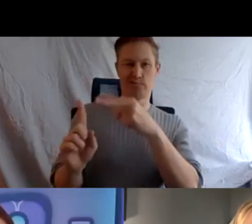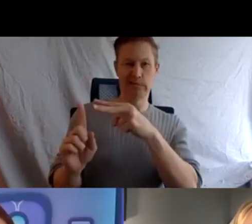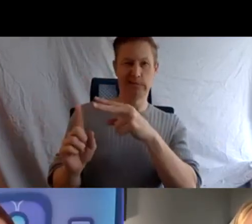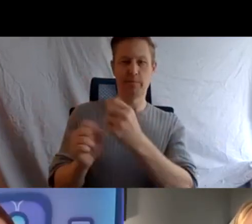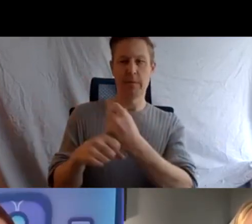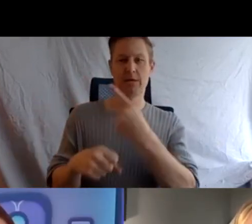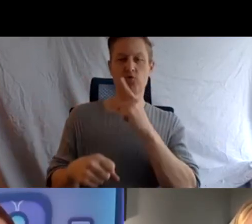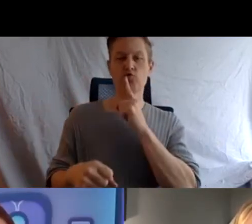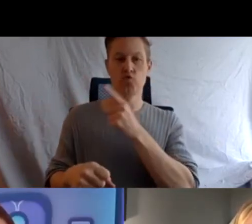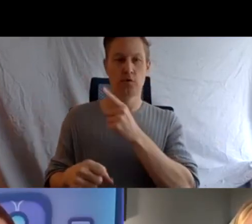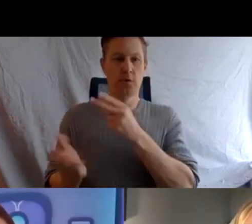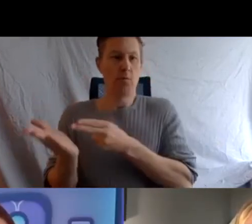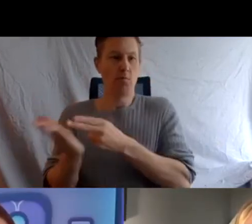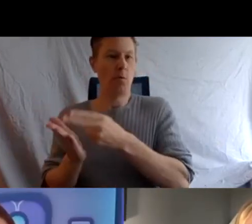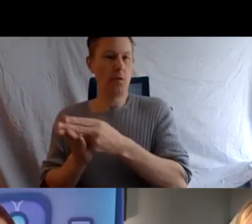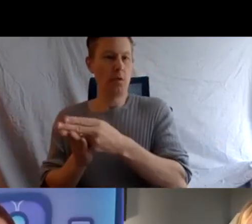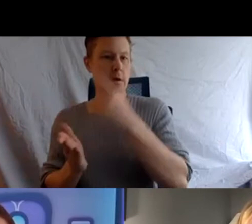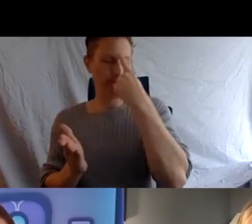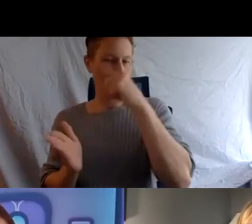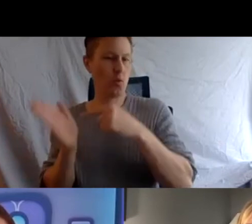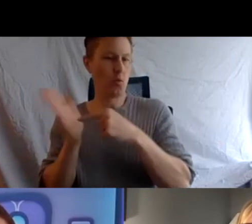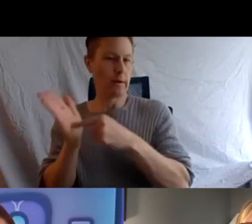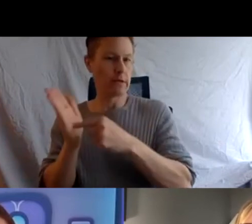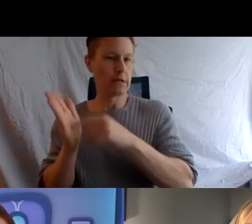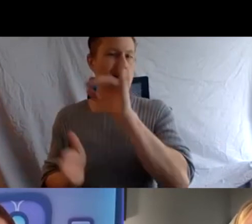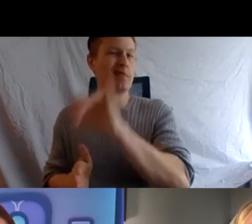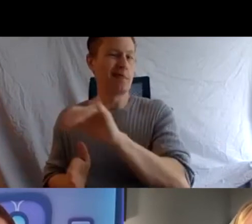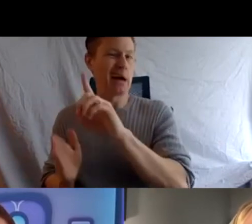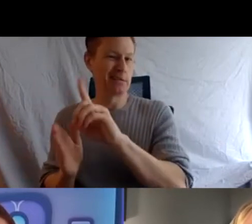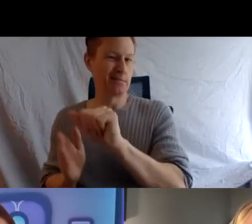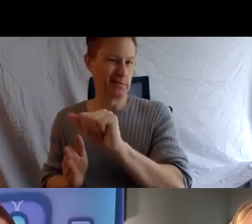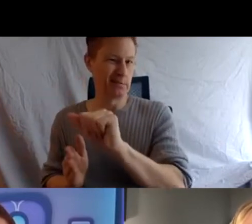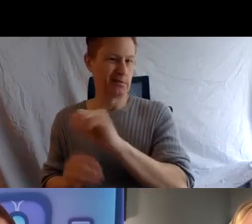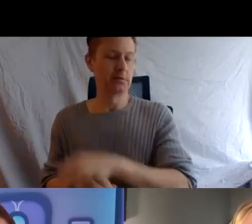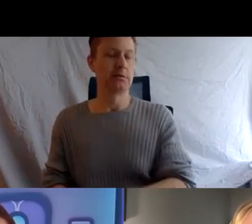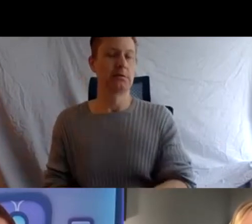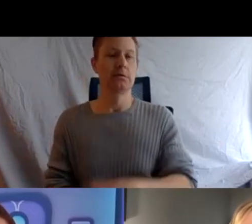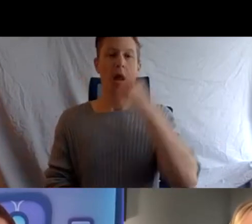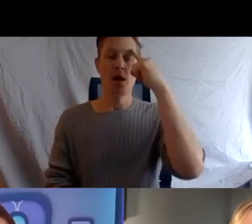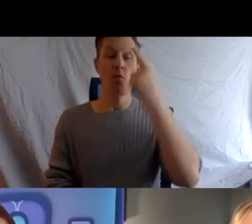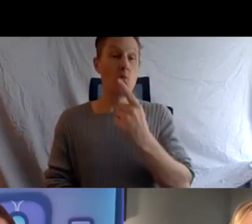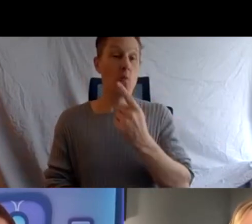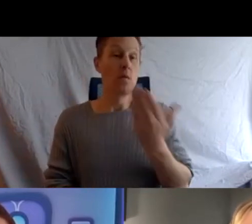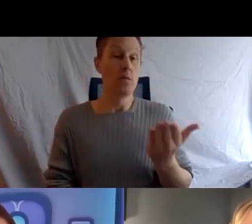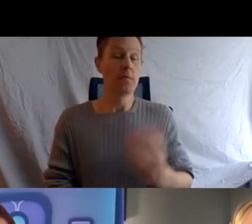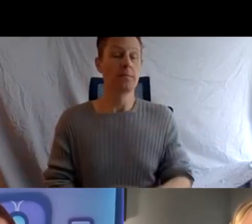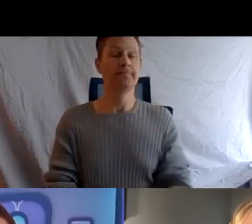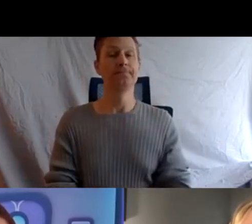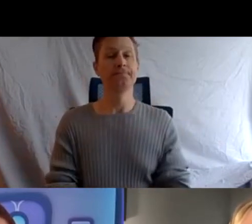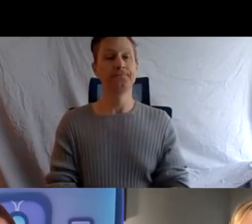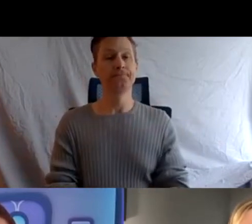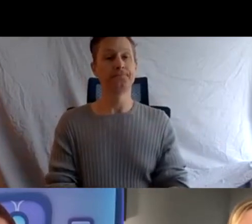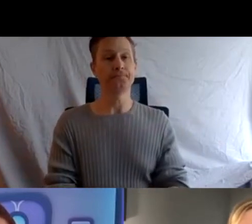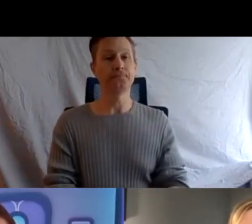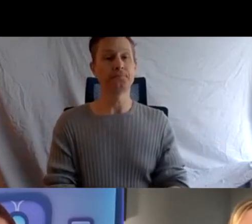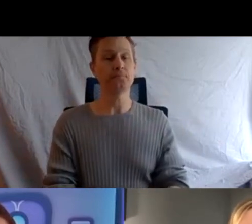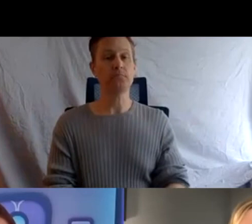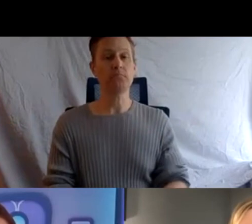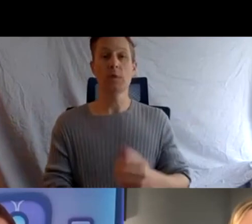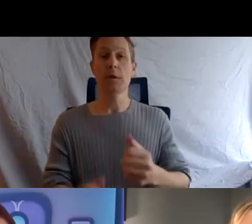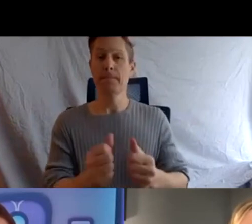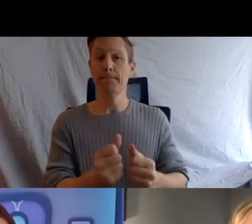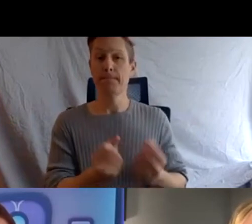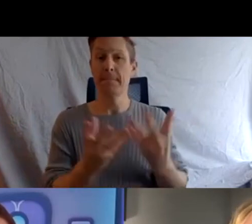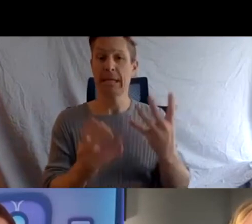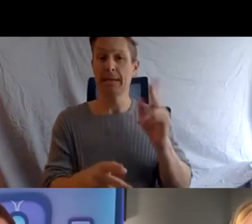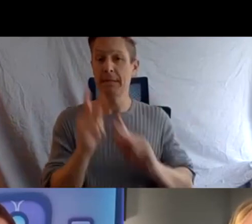being authentic representing that particular disability. I think one thing that a lot of people don't realize is